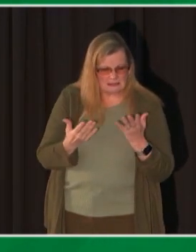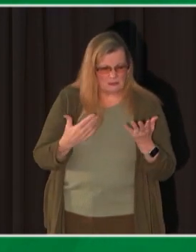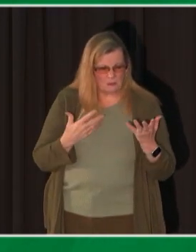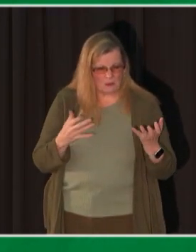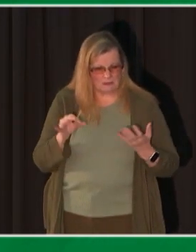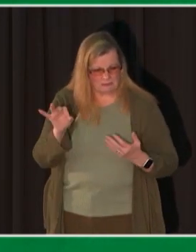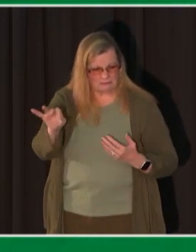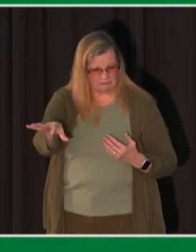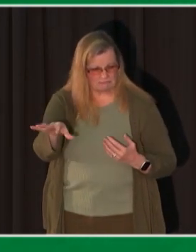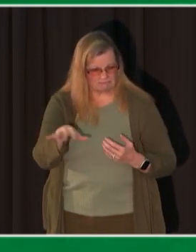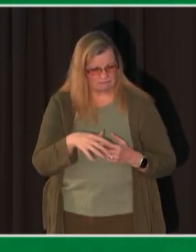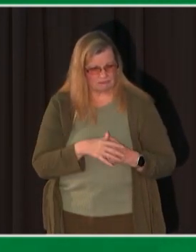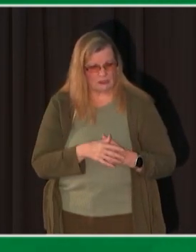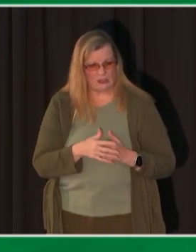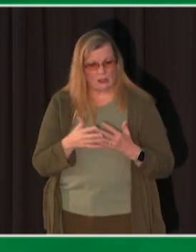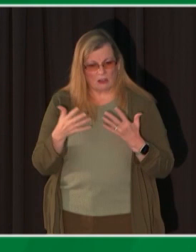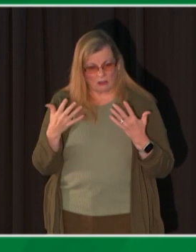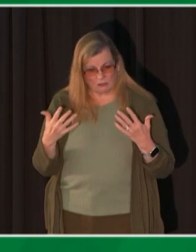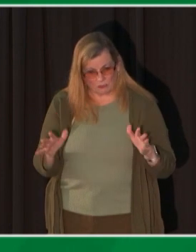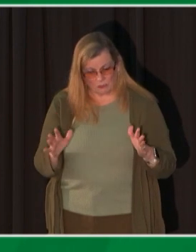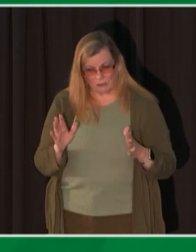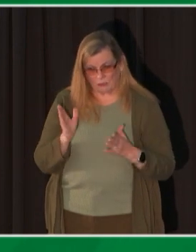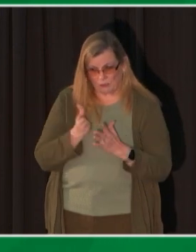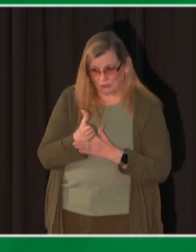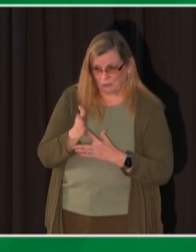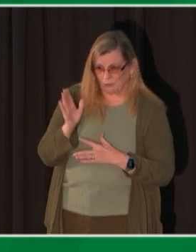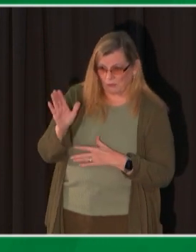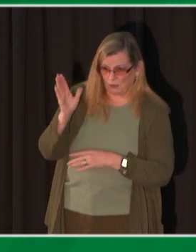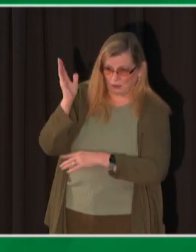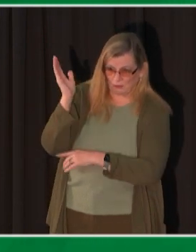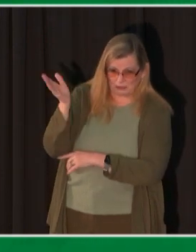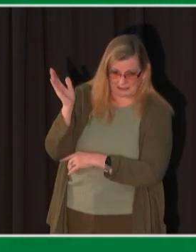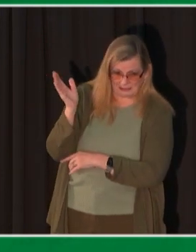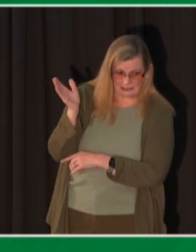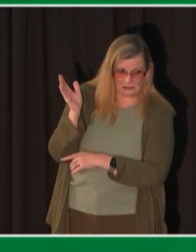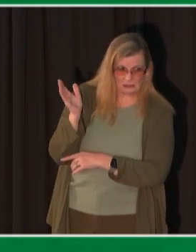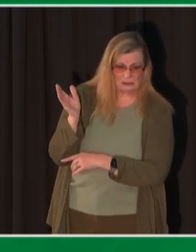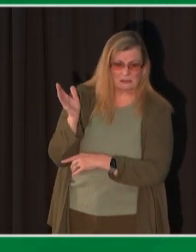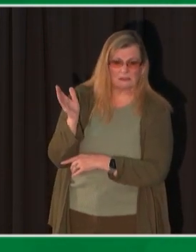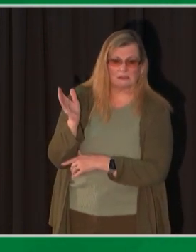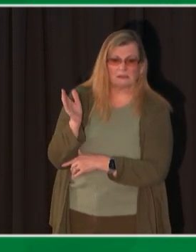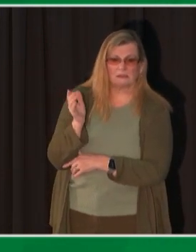in his presentation, to your point, Alex, is that